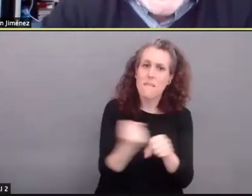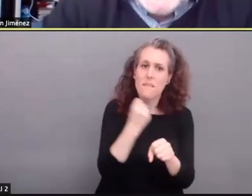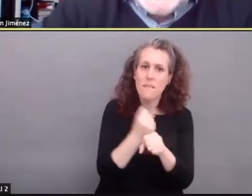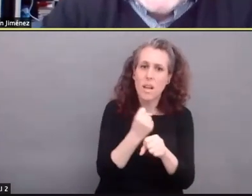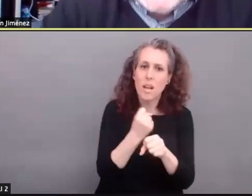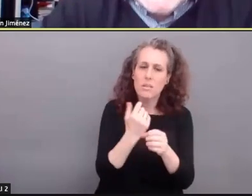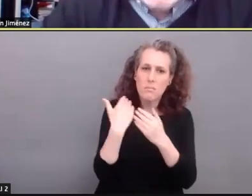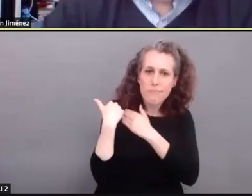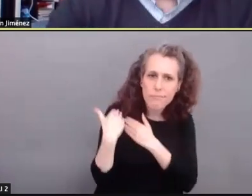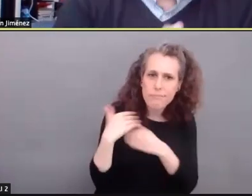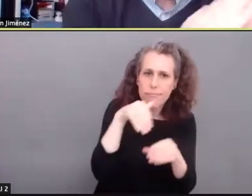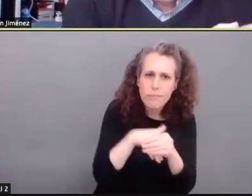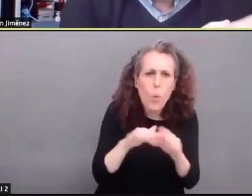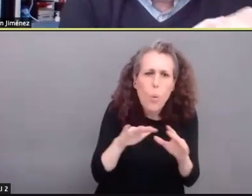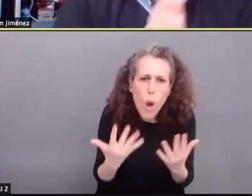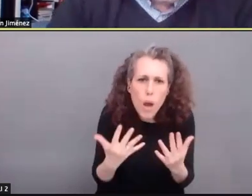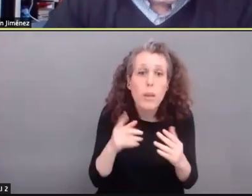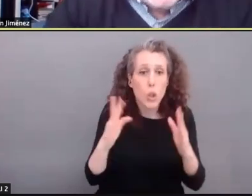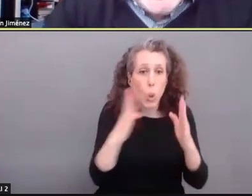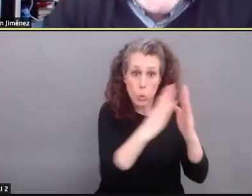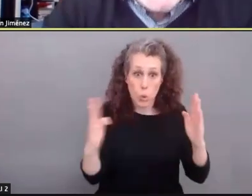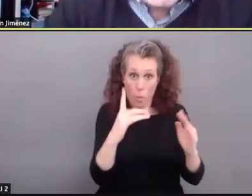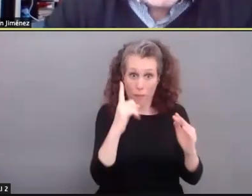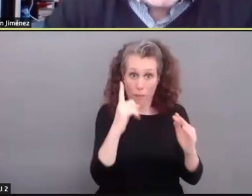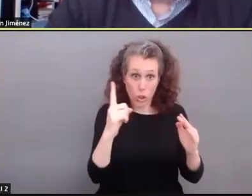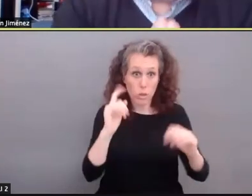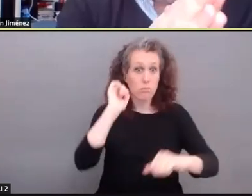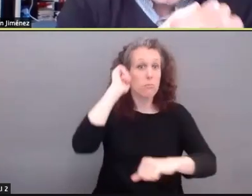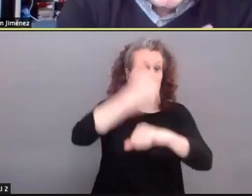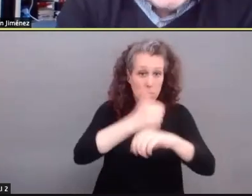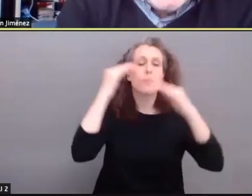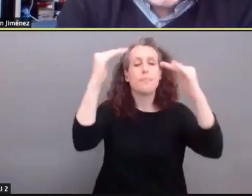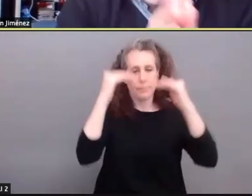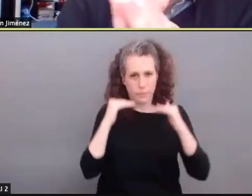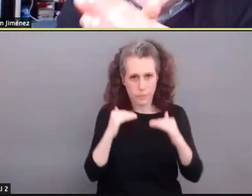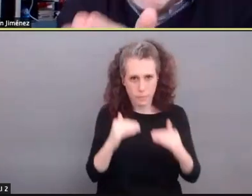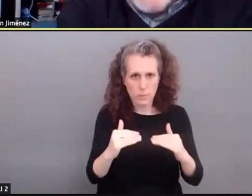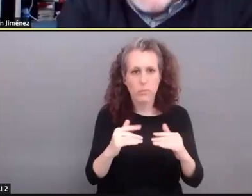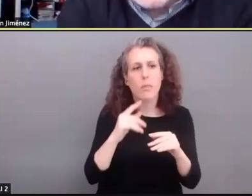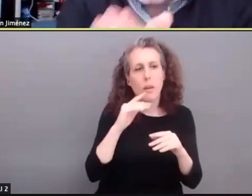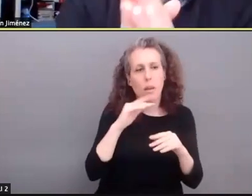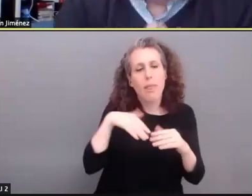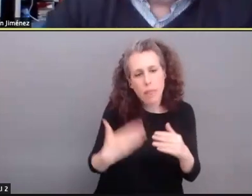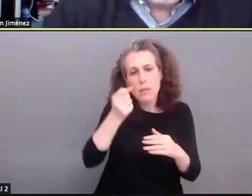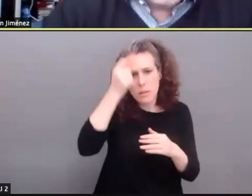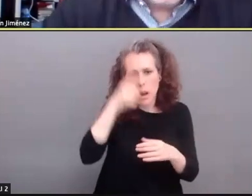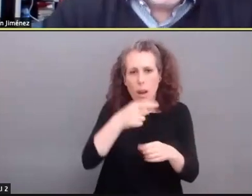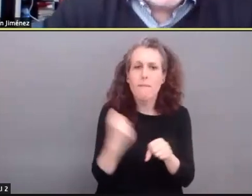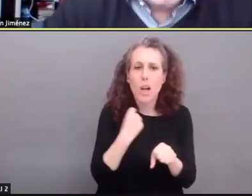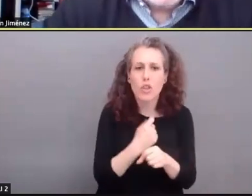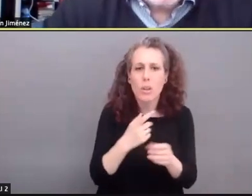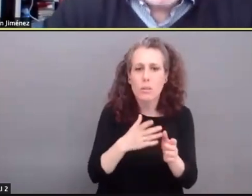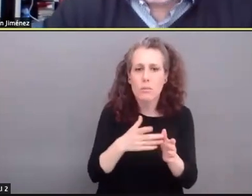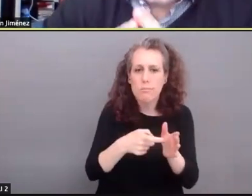consider. Depending on the scope, it's necessary one section or other sections of the